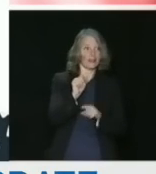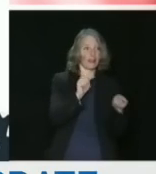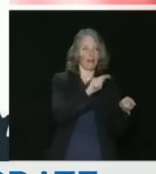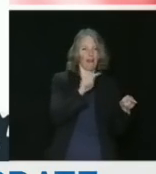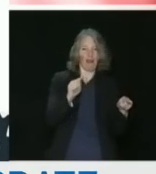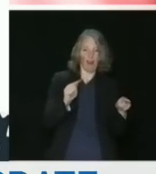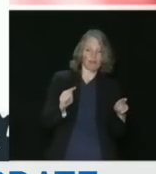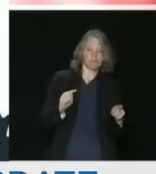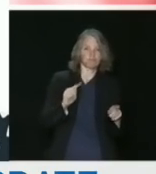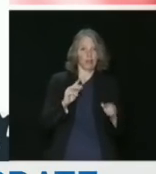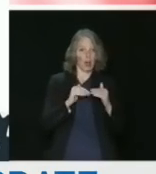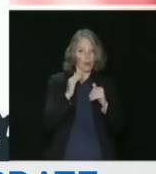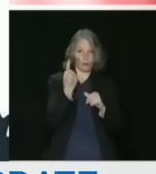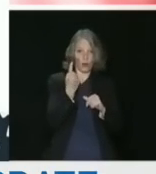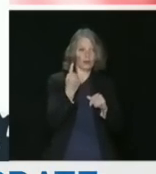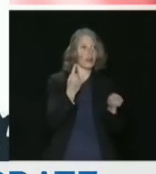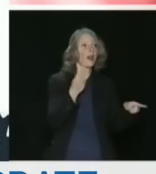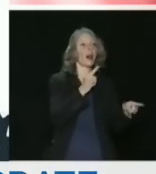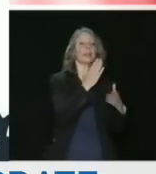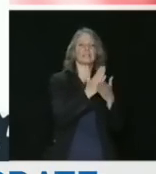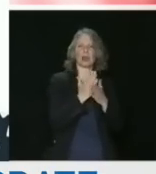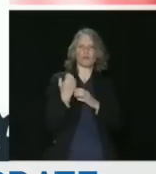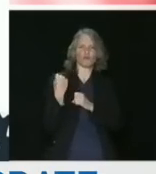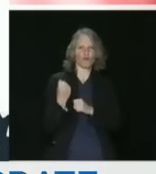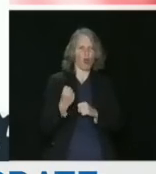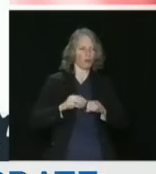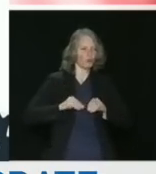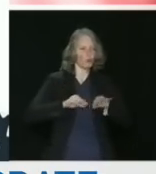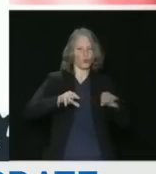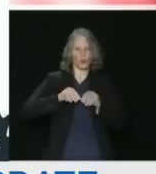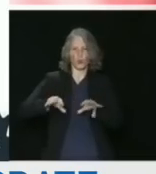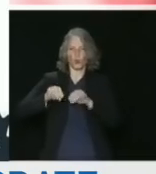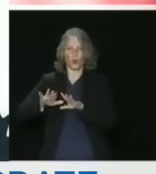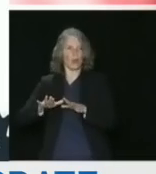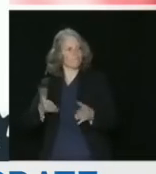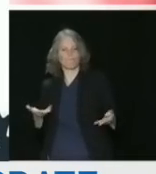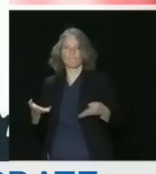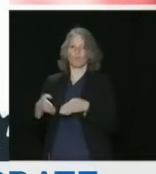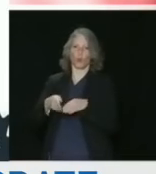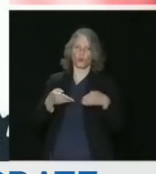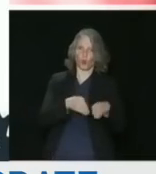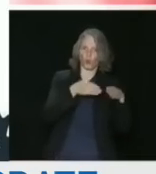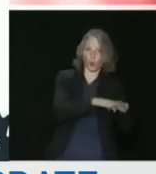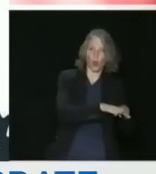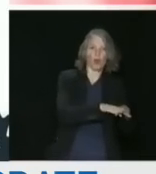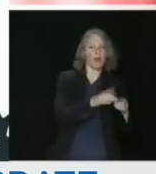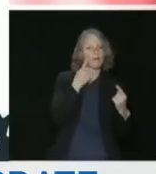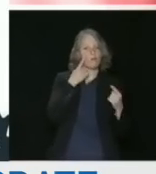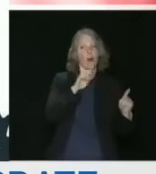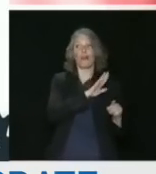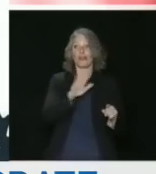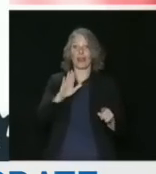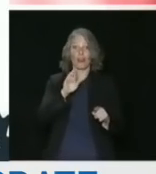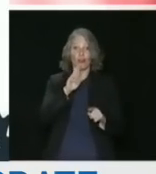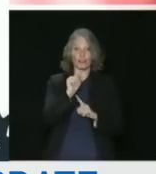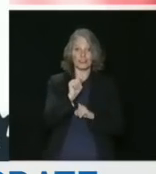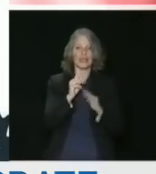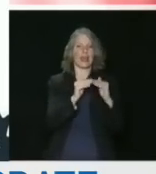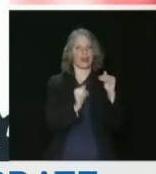implementation of restrictions in heavily impacted areas of Canada, the national RT has finally dipped below